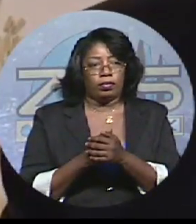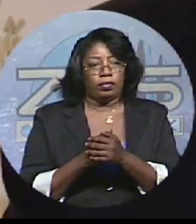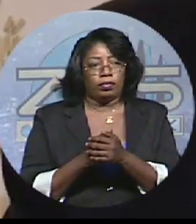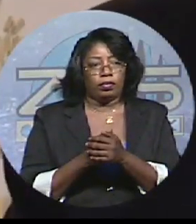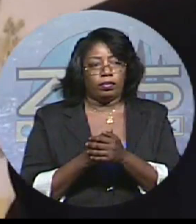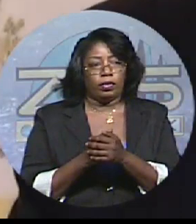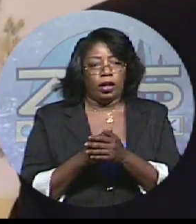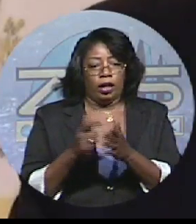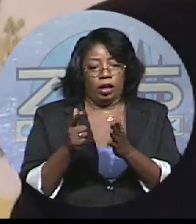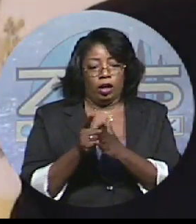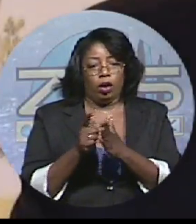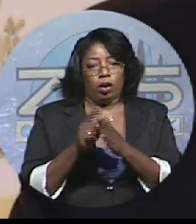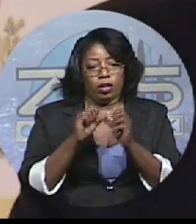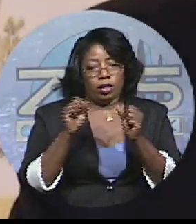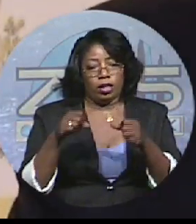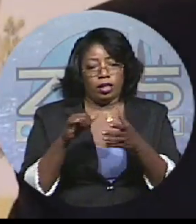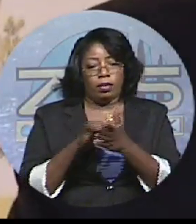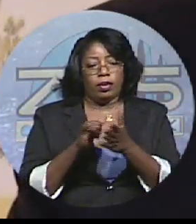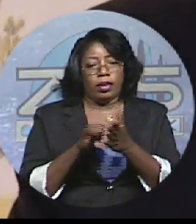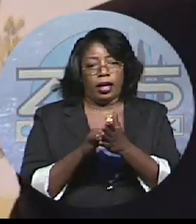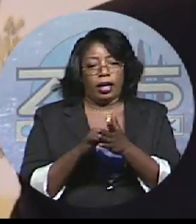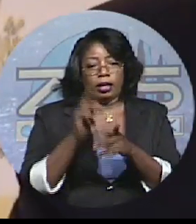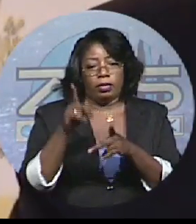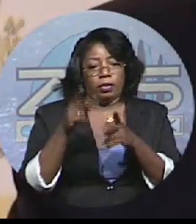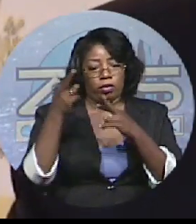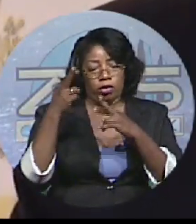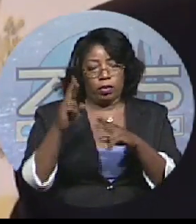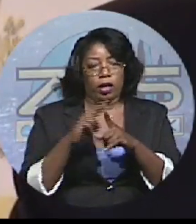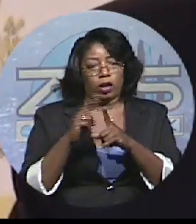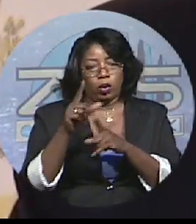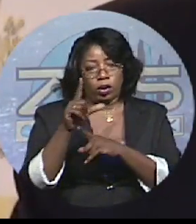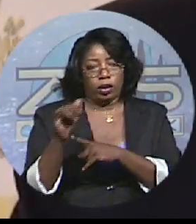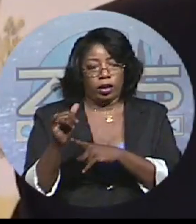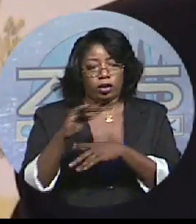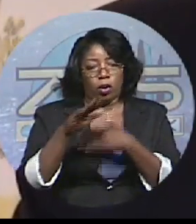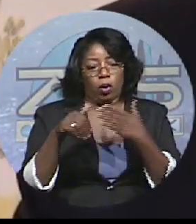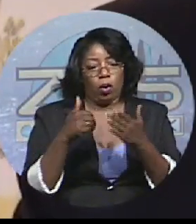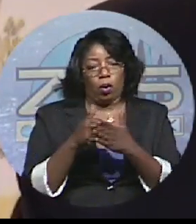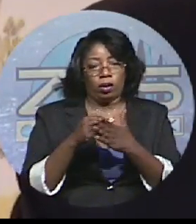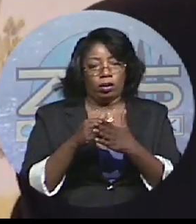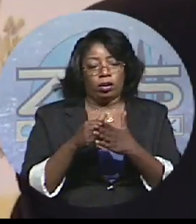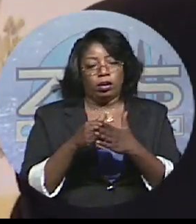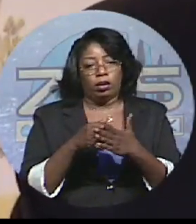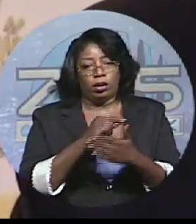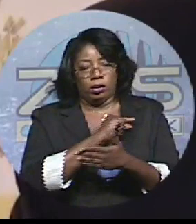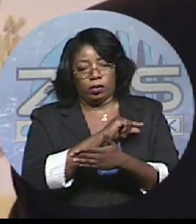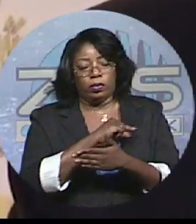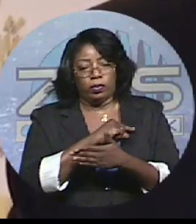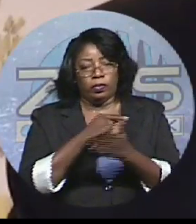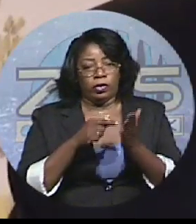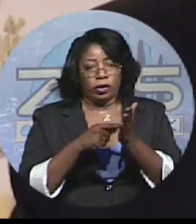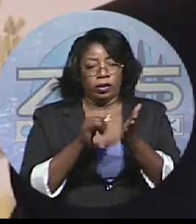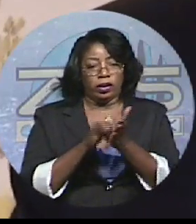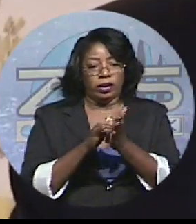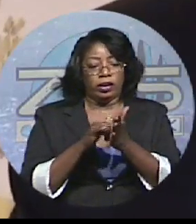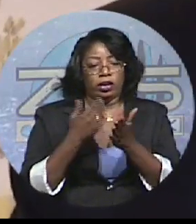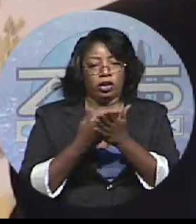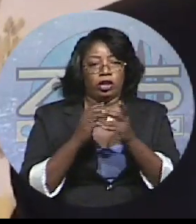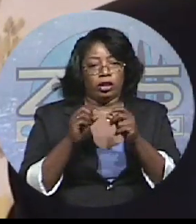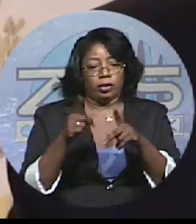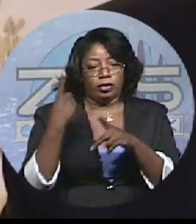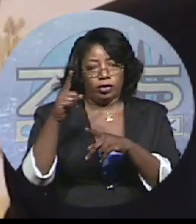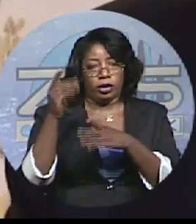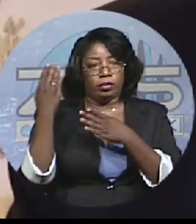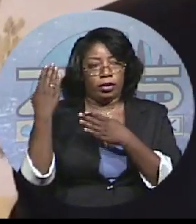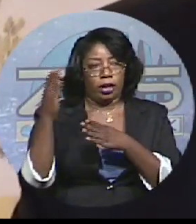law system that people certainly respect globally. So I think all the qualities reflect the opportunity for the Bahamas, and